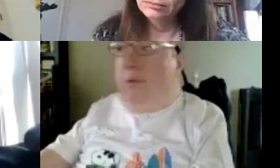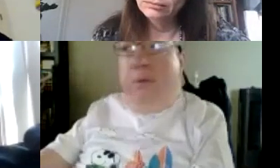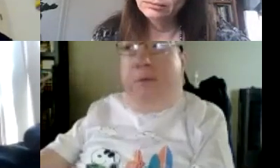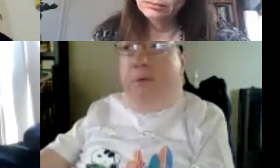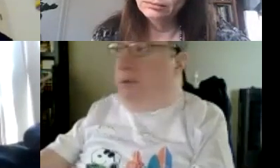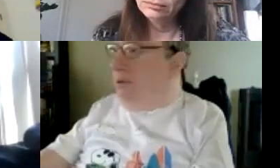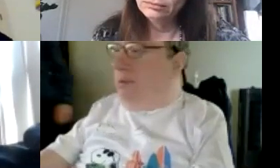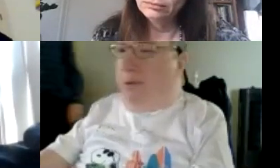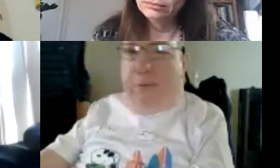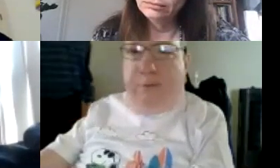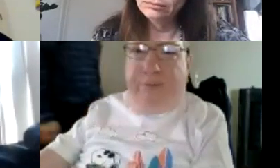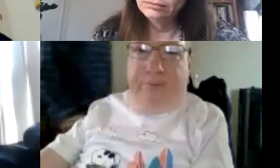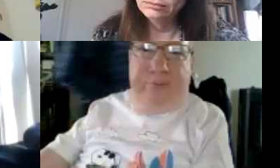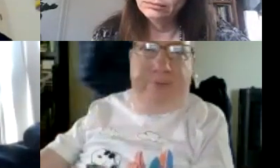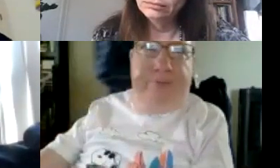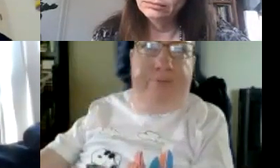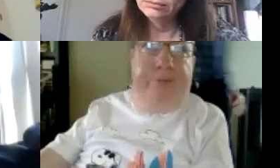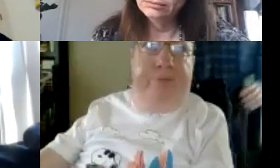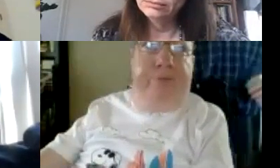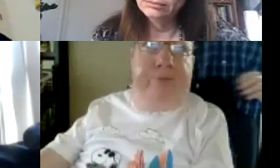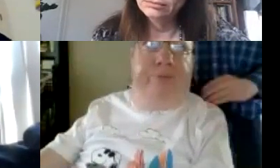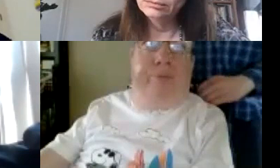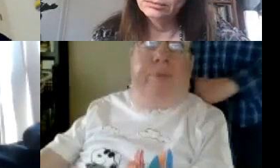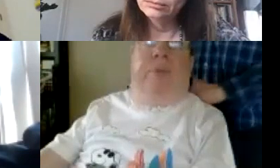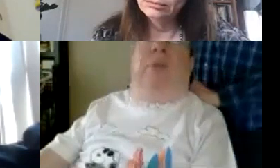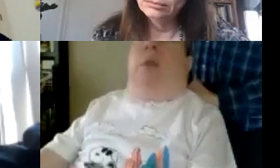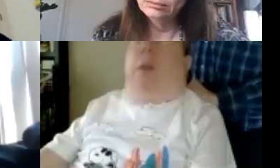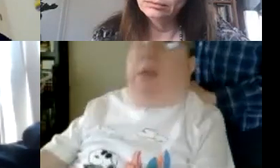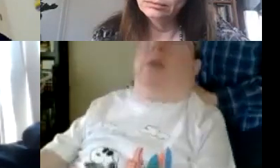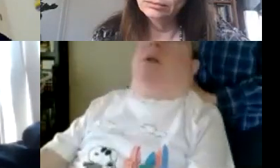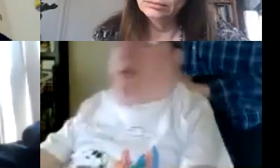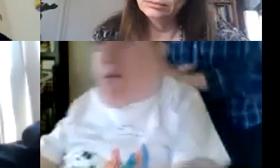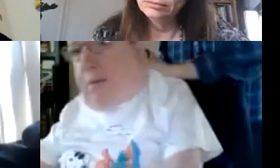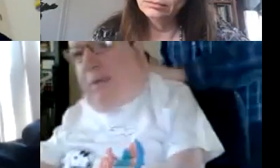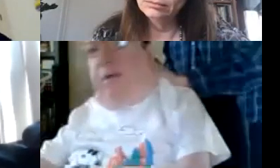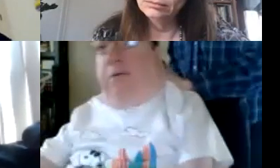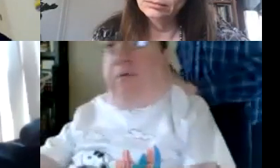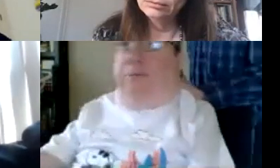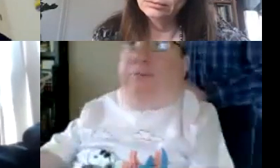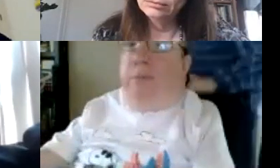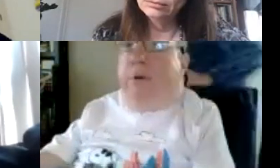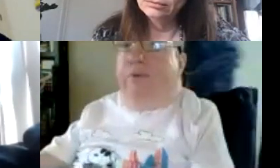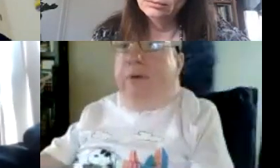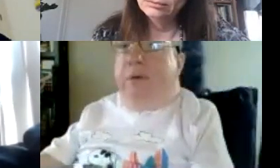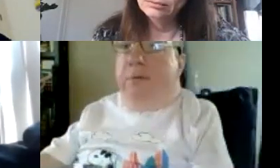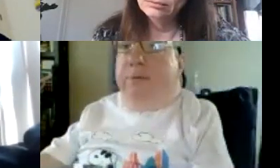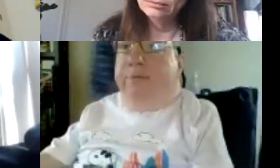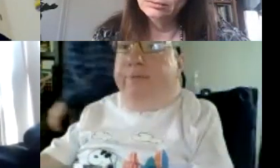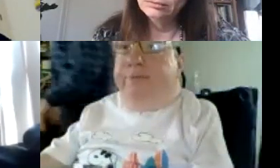that. We're also, as we are progressing here, trying to build that in to some of